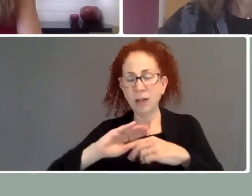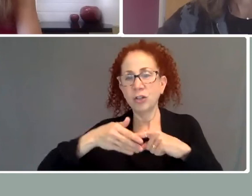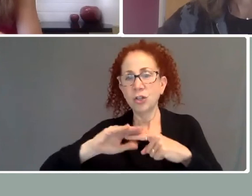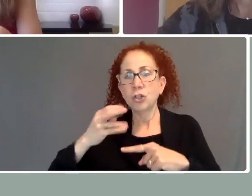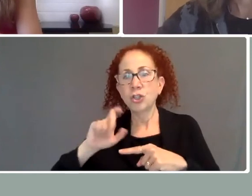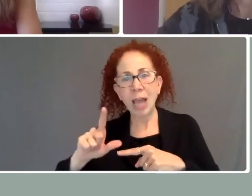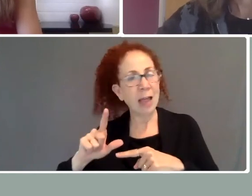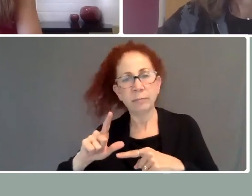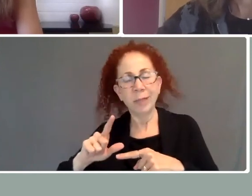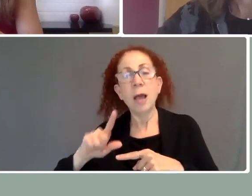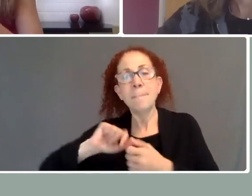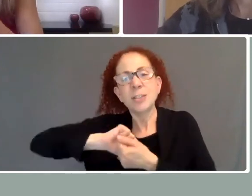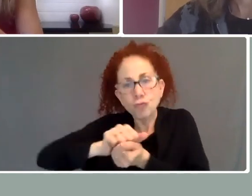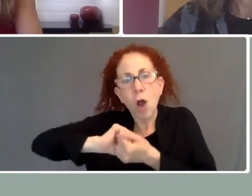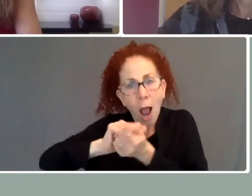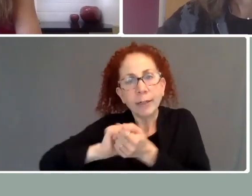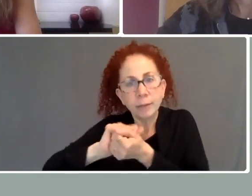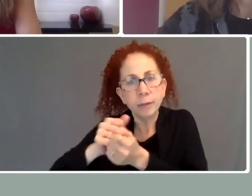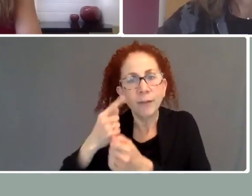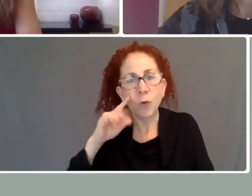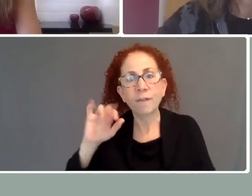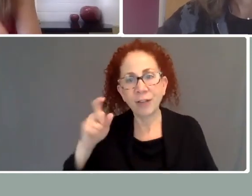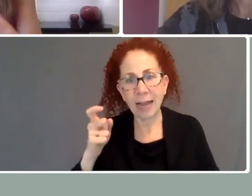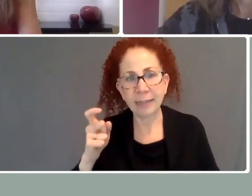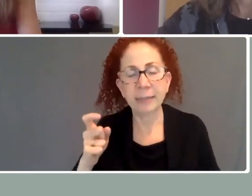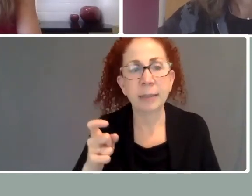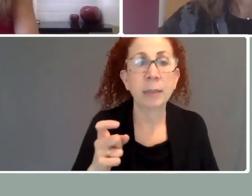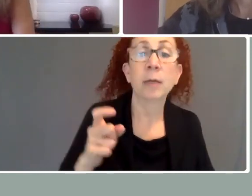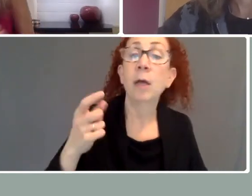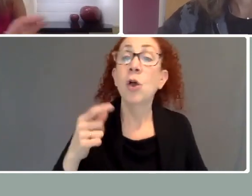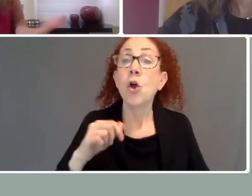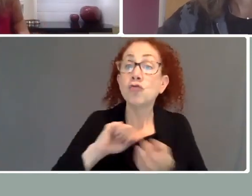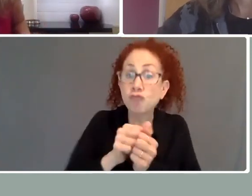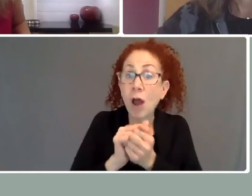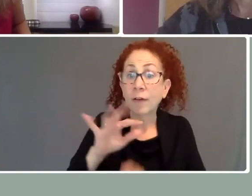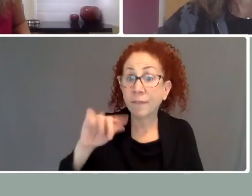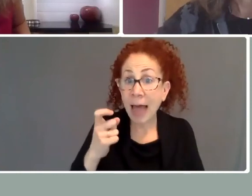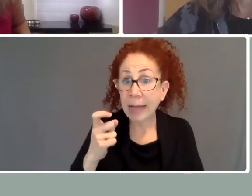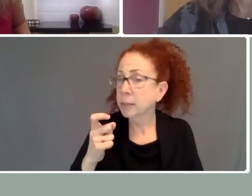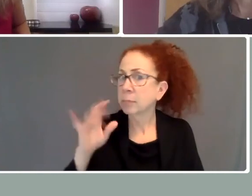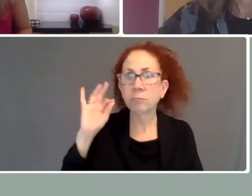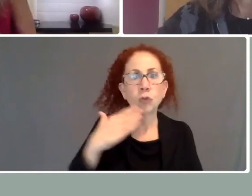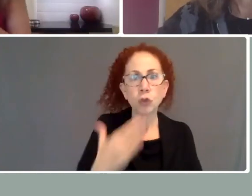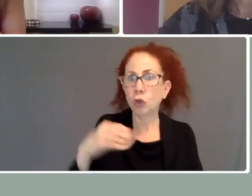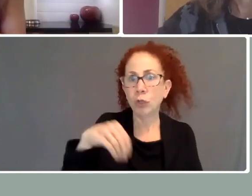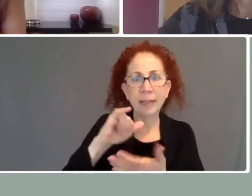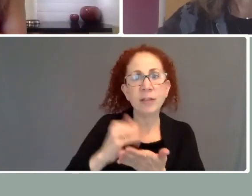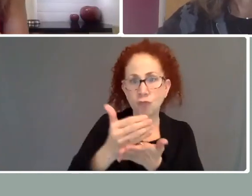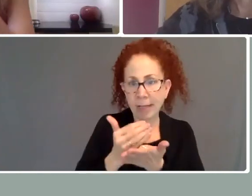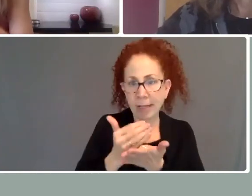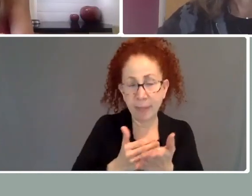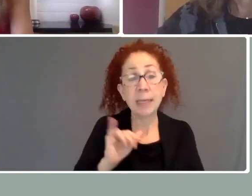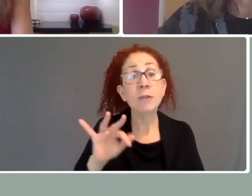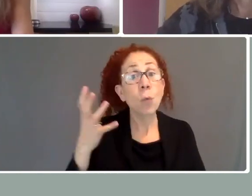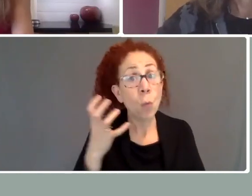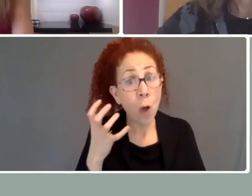to get the omega-3, you need ground flaxseed. And ground flaxseed would work very well in this recipe. If you